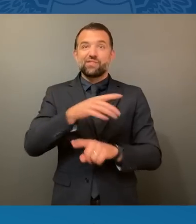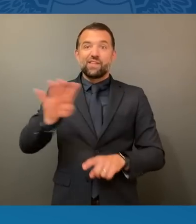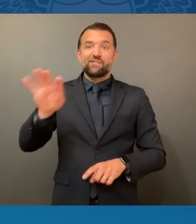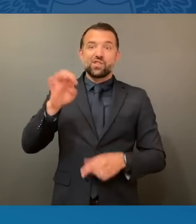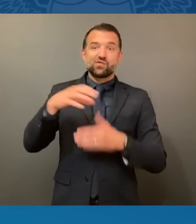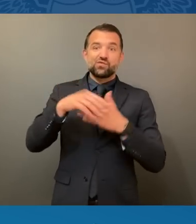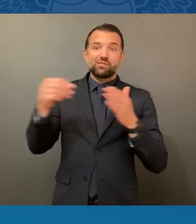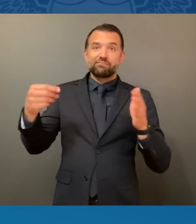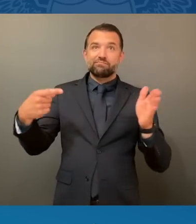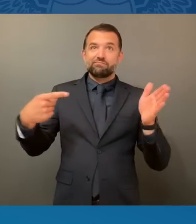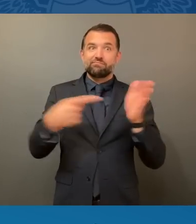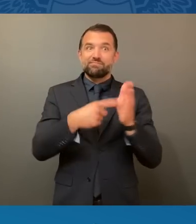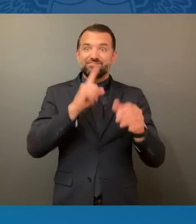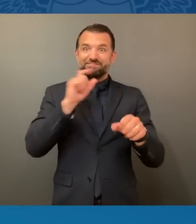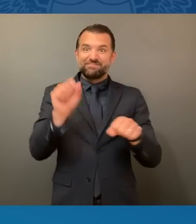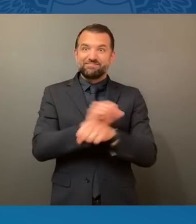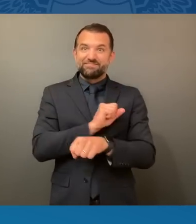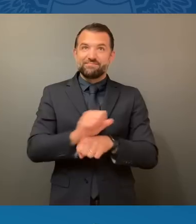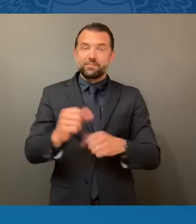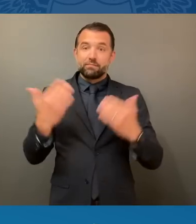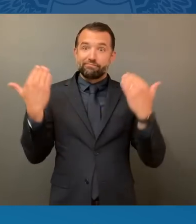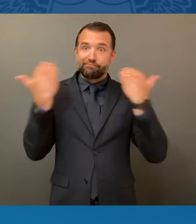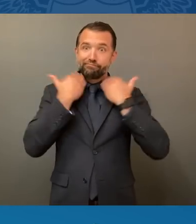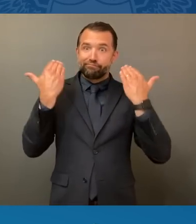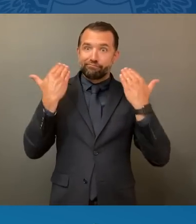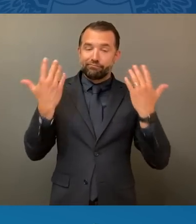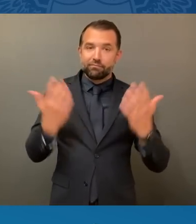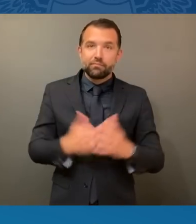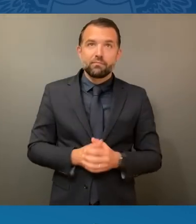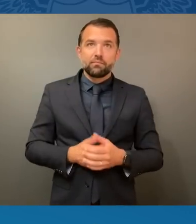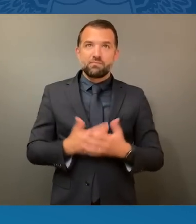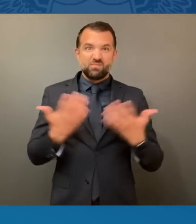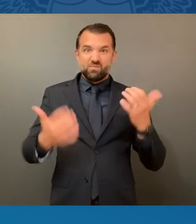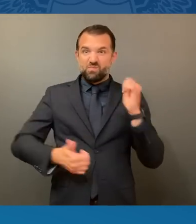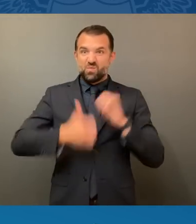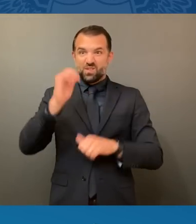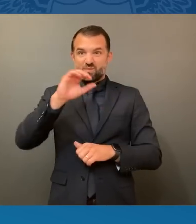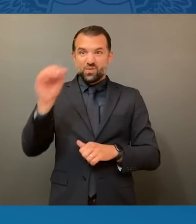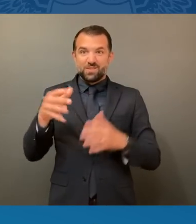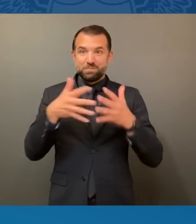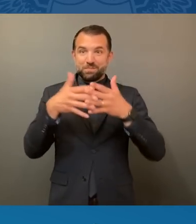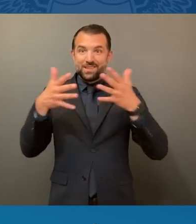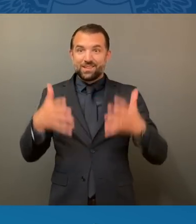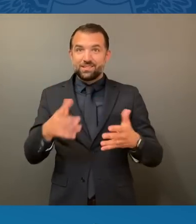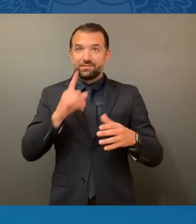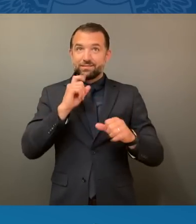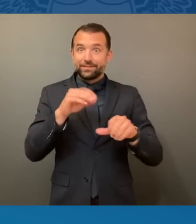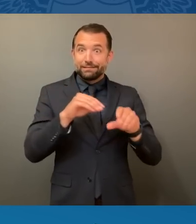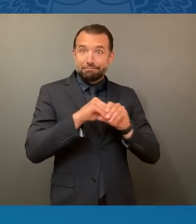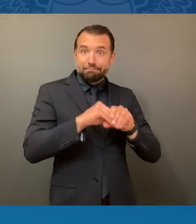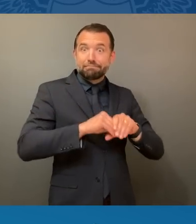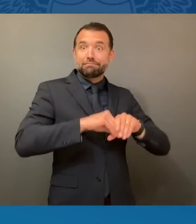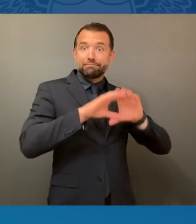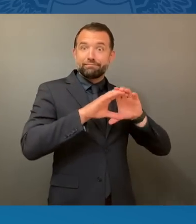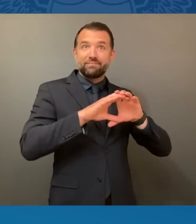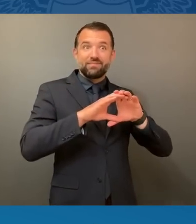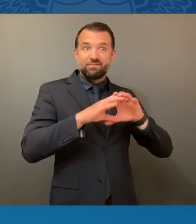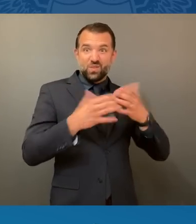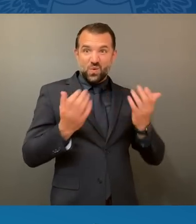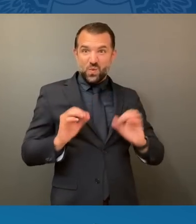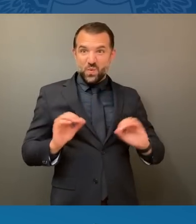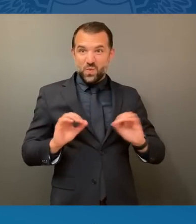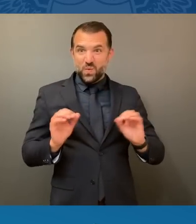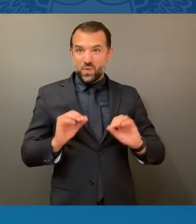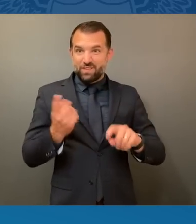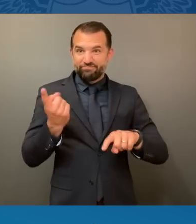benefits from this approach around infrastructure. I will add to that what we did with the Inflation Reduction Act. If you combine what we did with